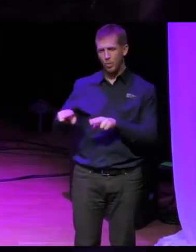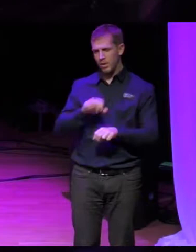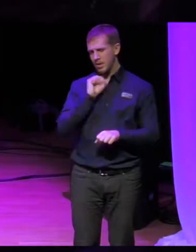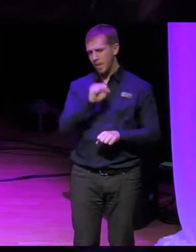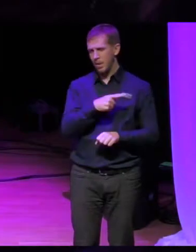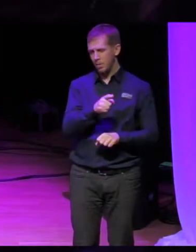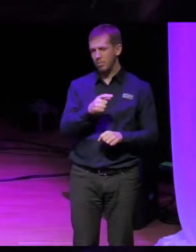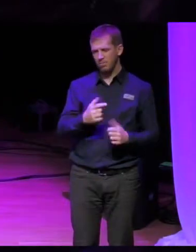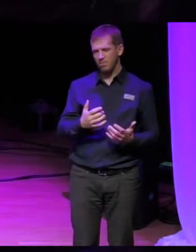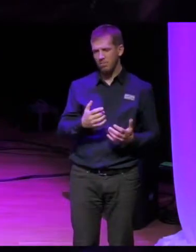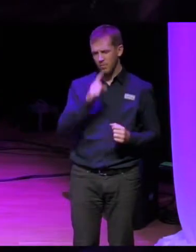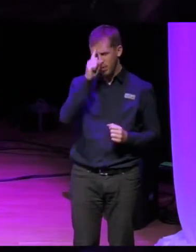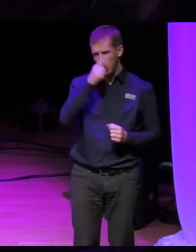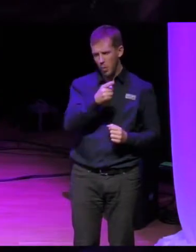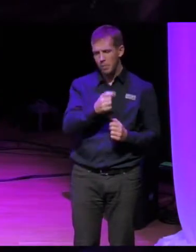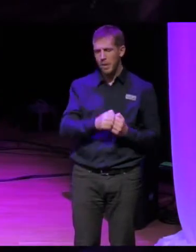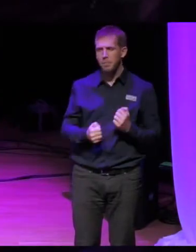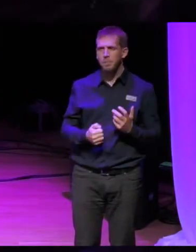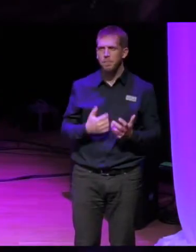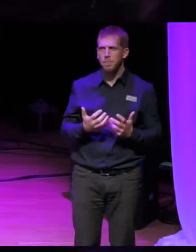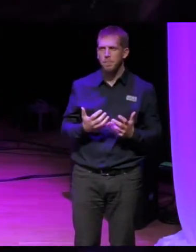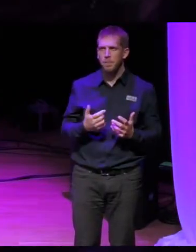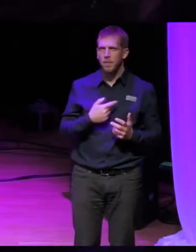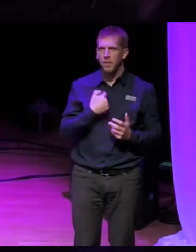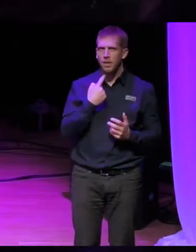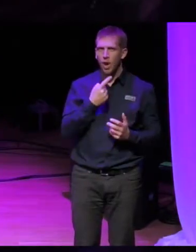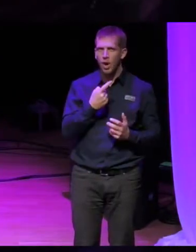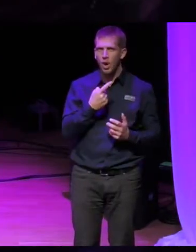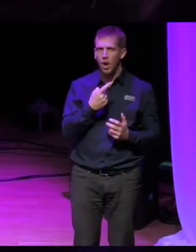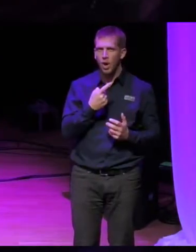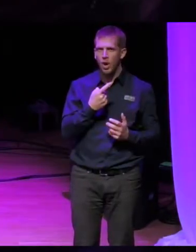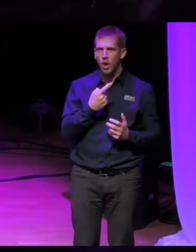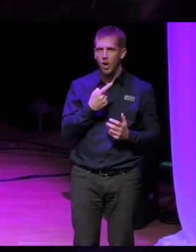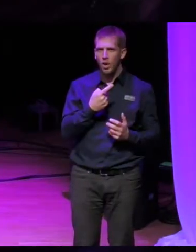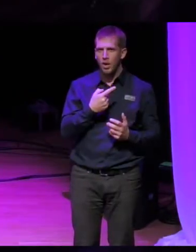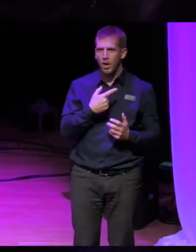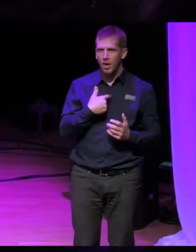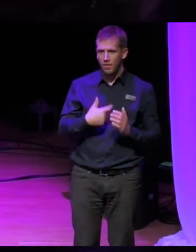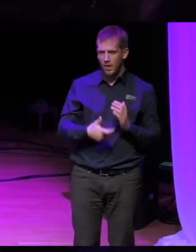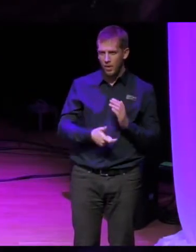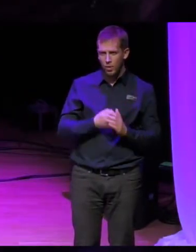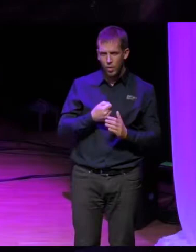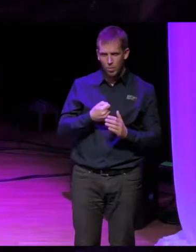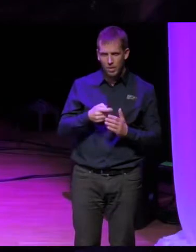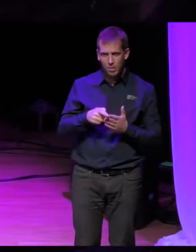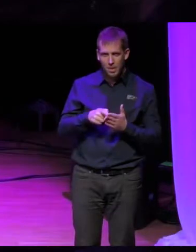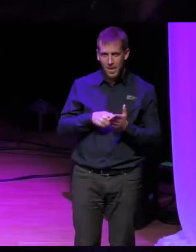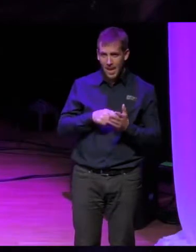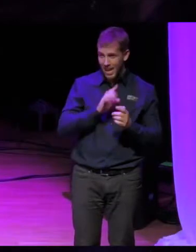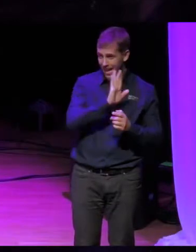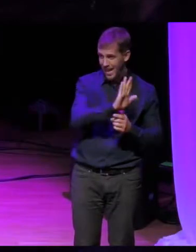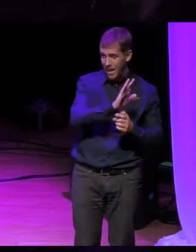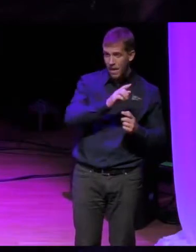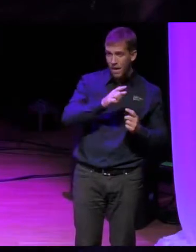specified in what we said, we highlighted particular campaign promises that we thought